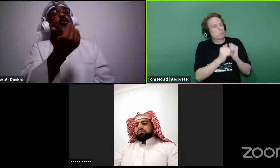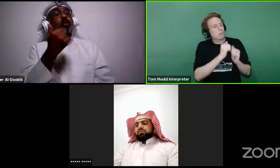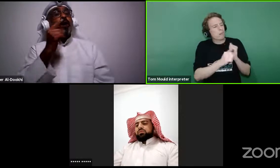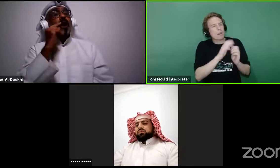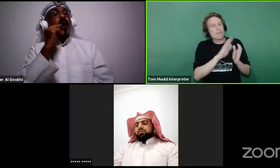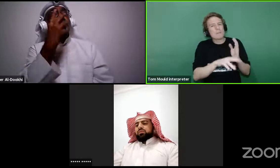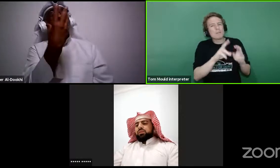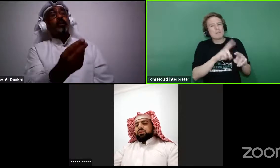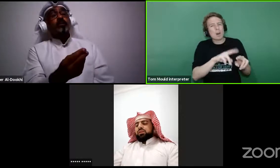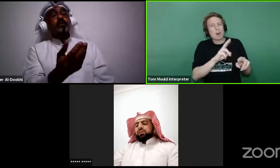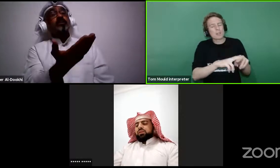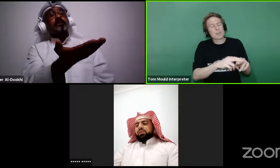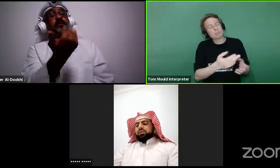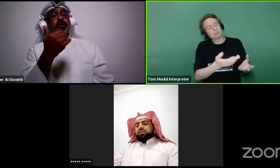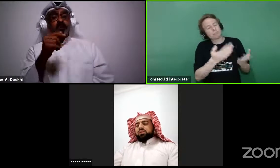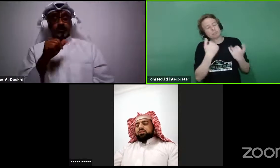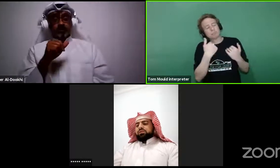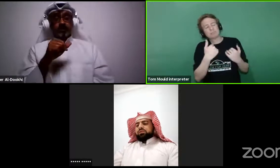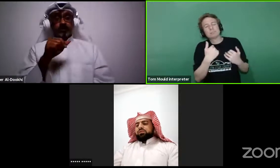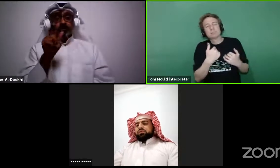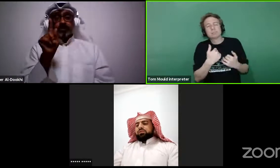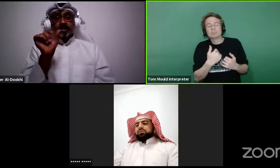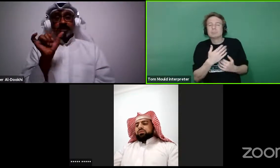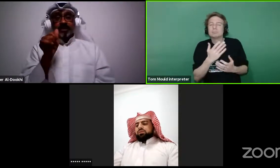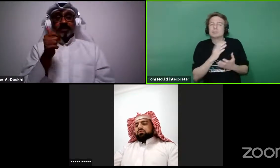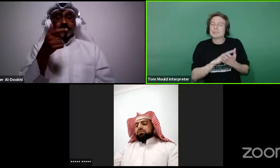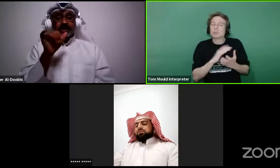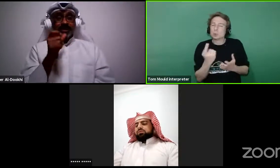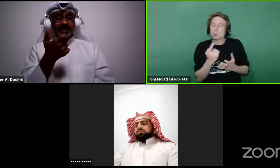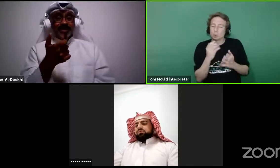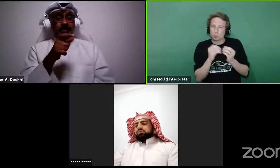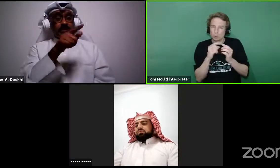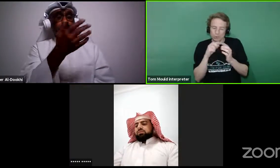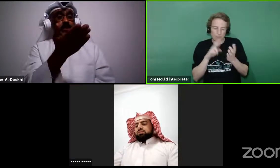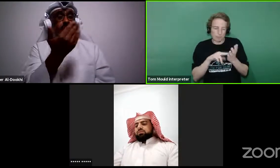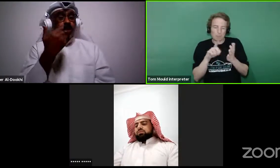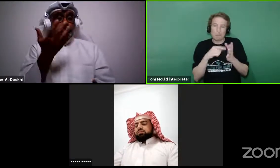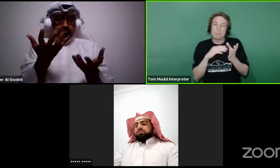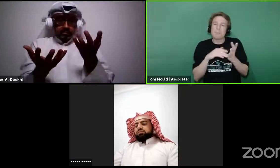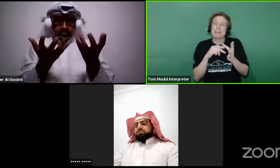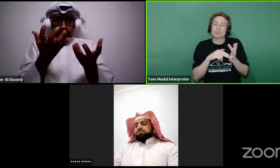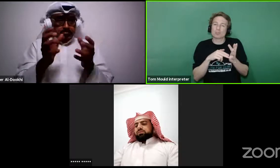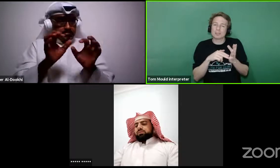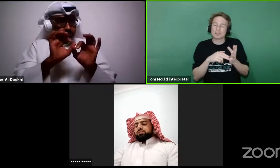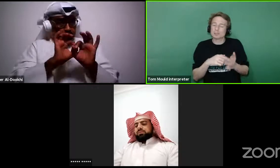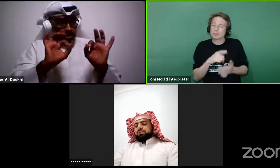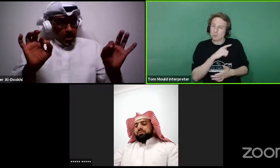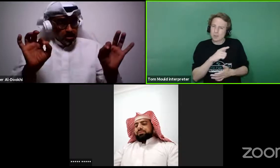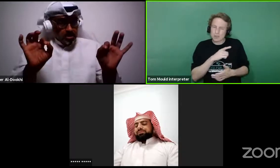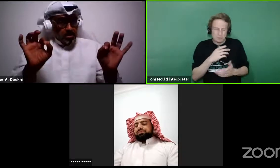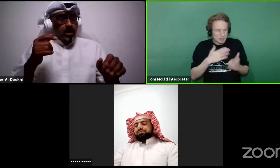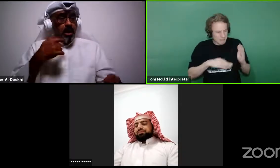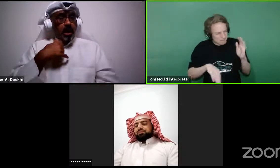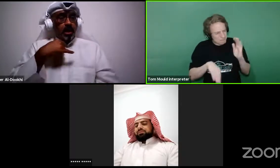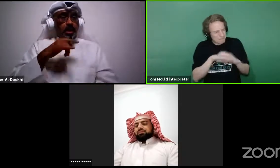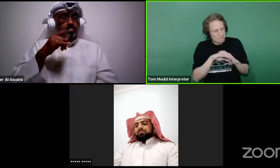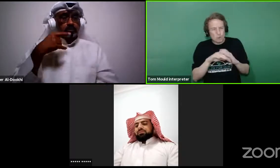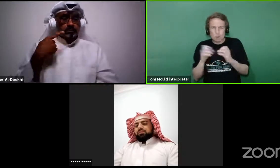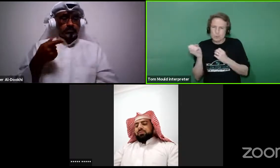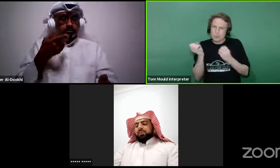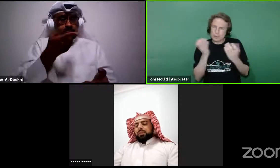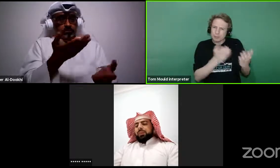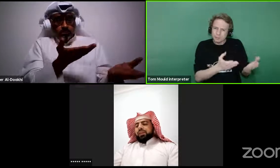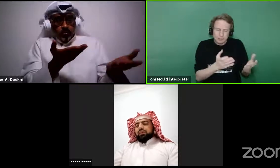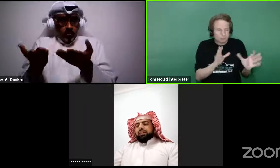He meant Benjamin. See you not that I give full measure, and that I am the best of the hosts?